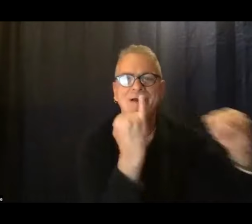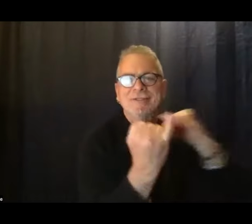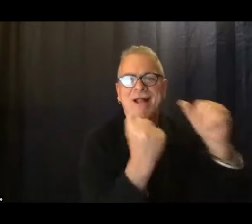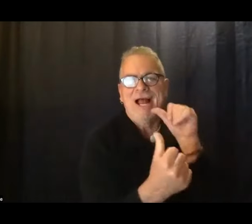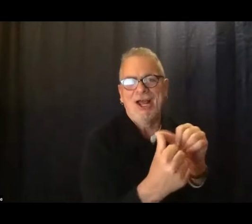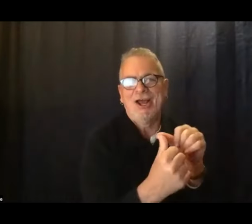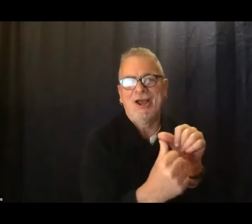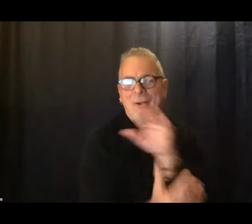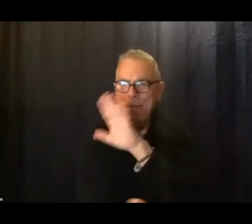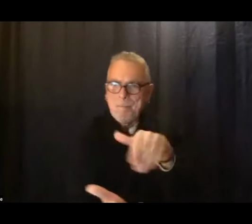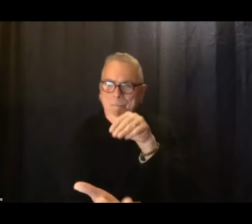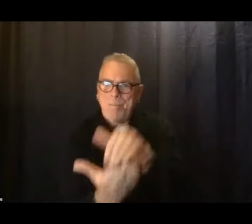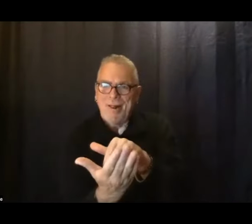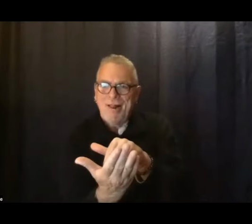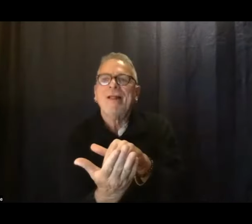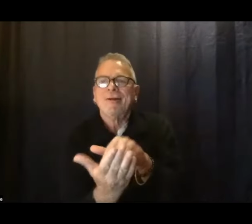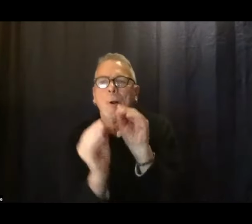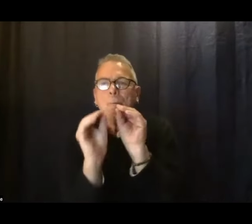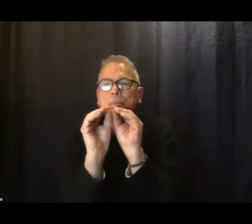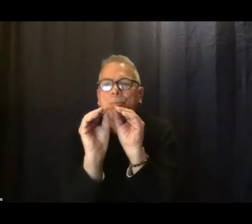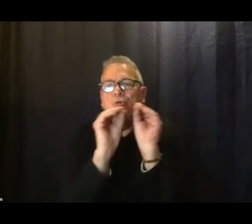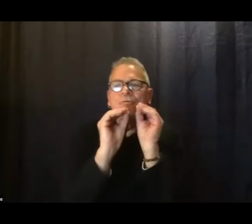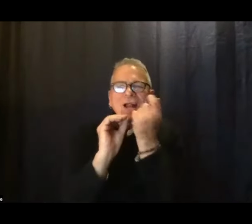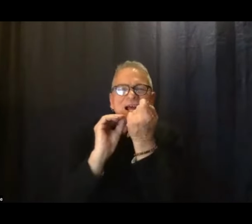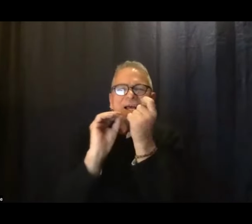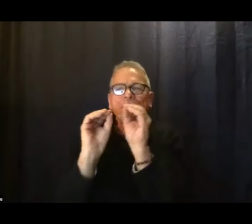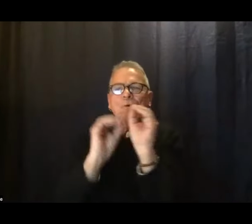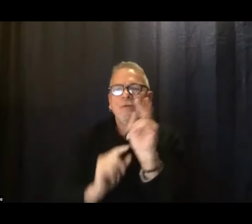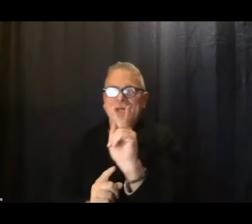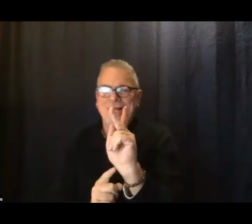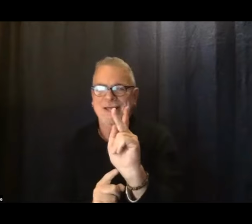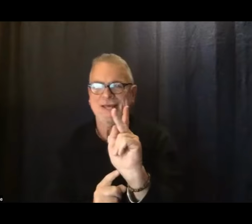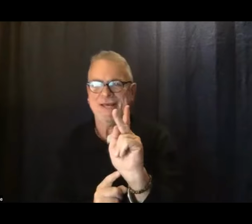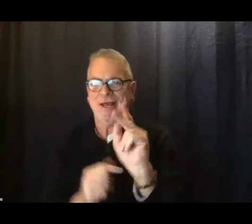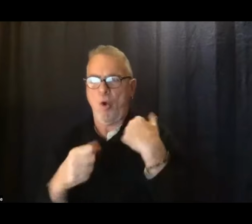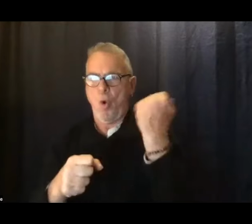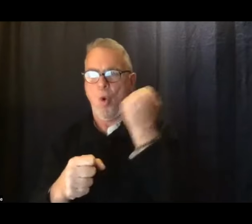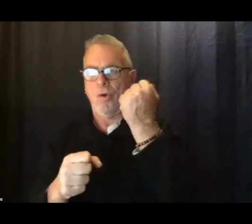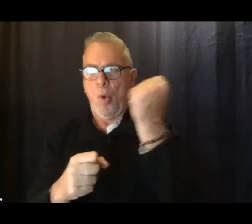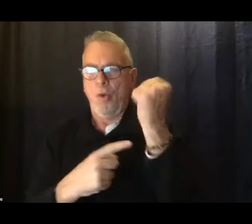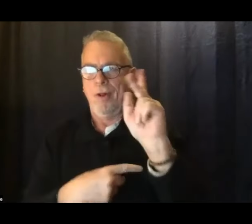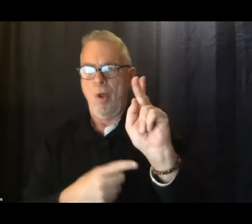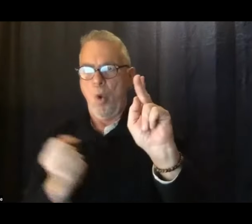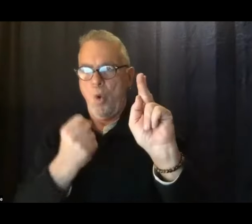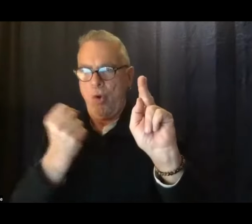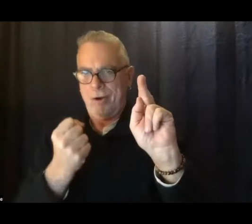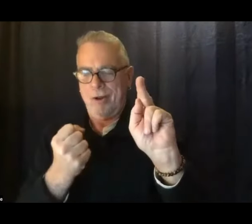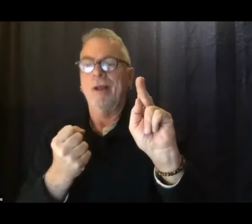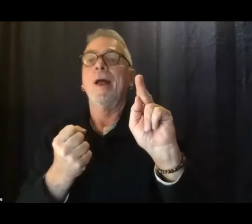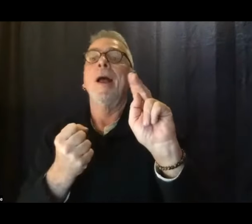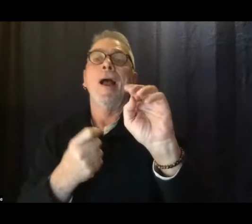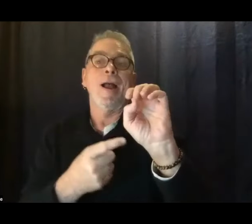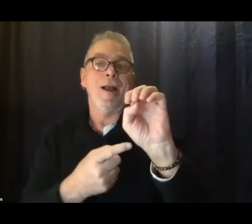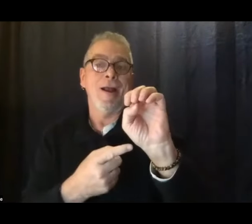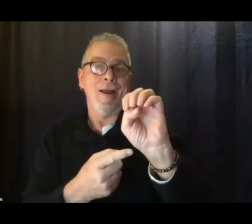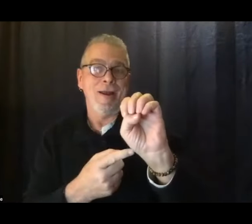There's no tap made. So it has a slight little bit of movement where you have just the L next to the L, so,